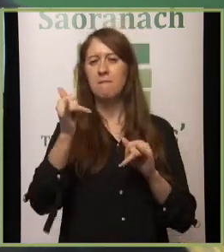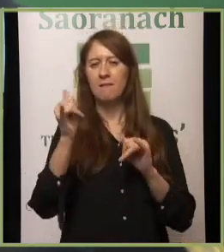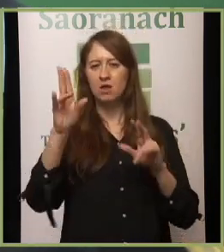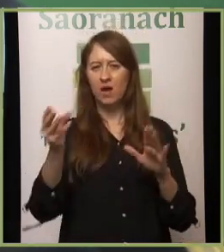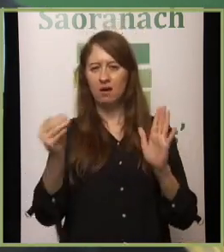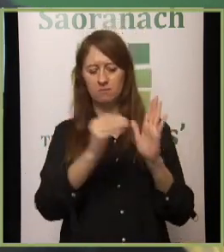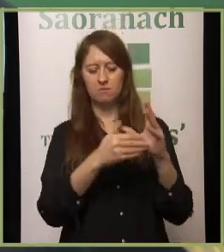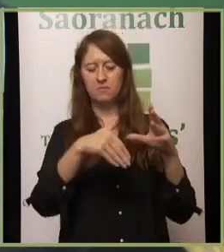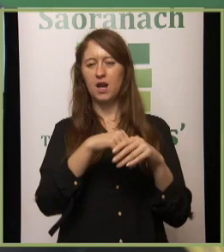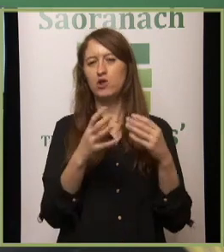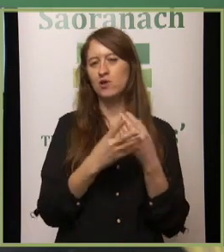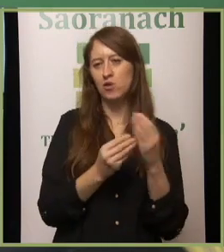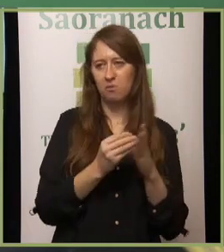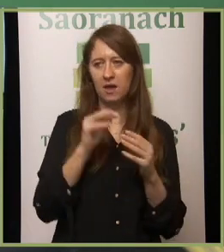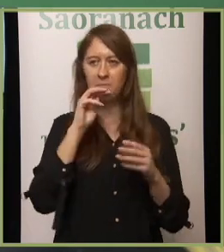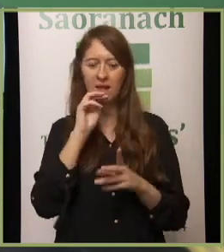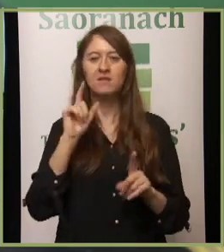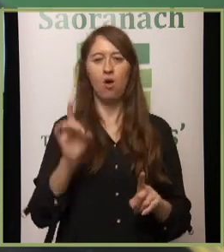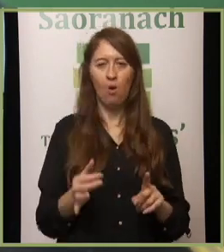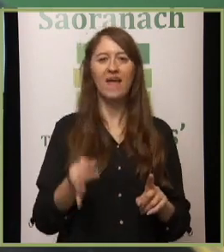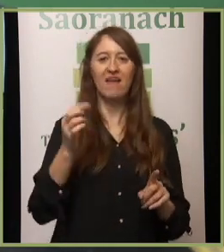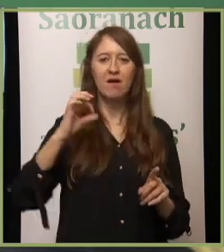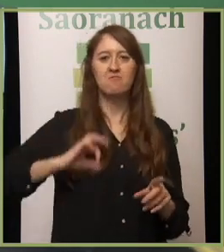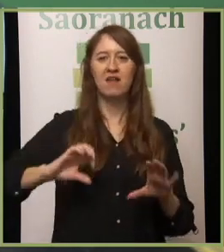with things that does benefit communities.